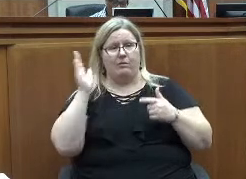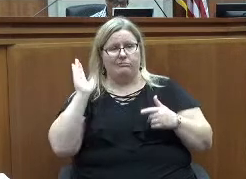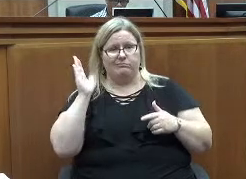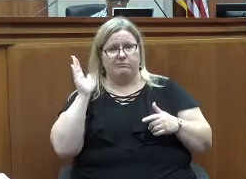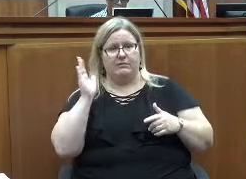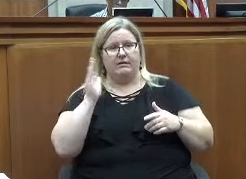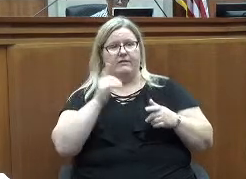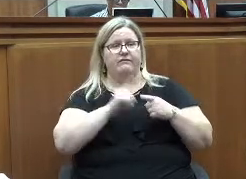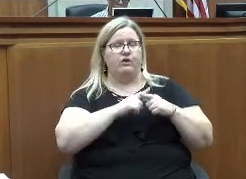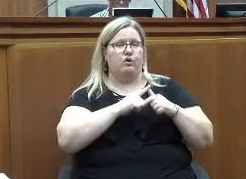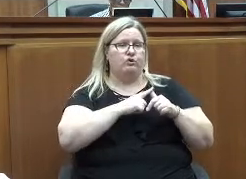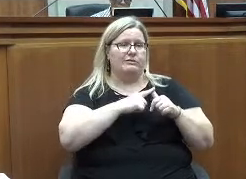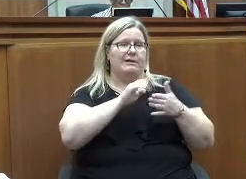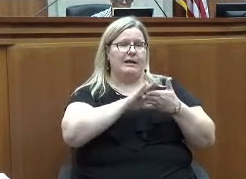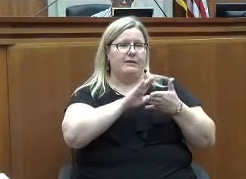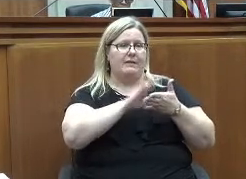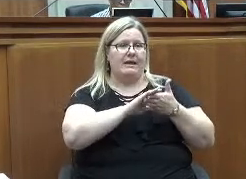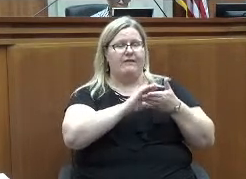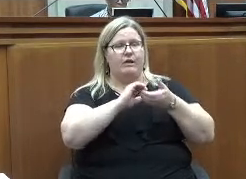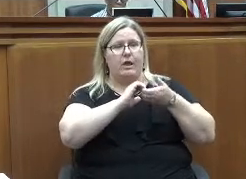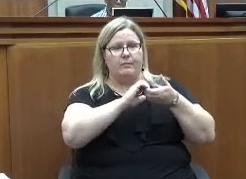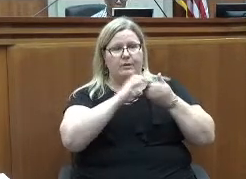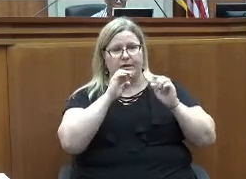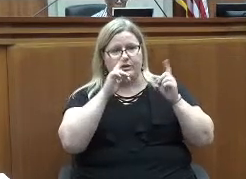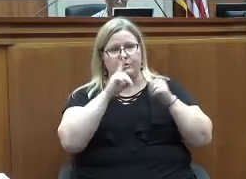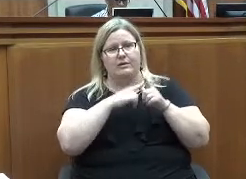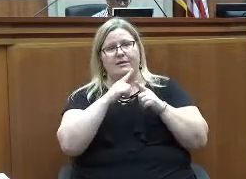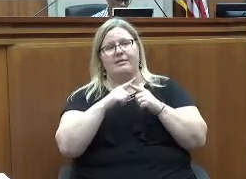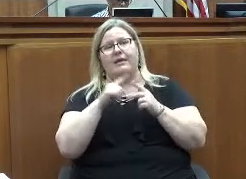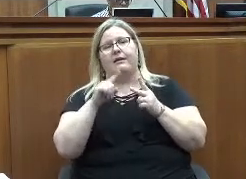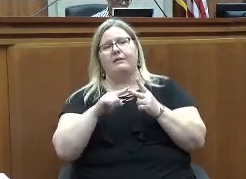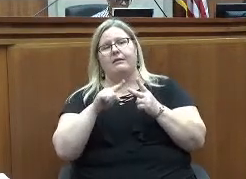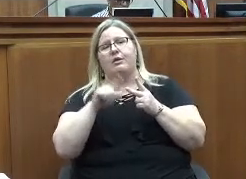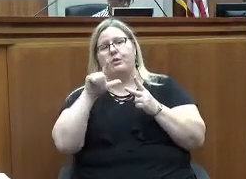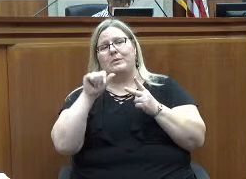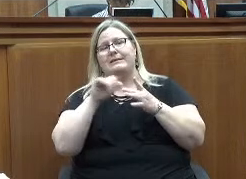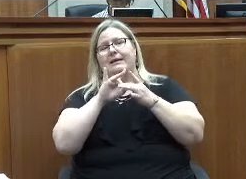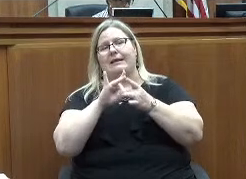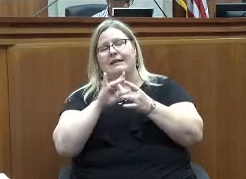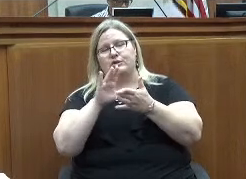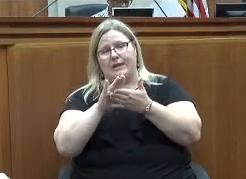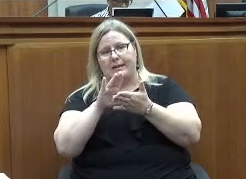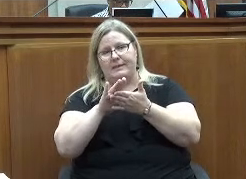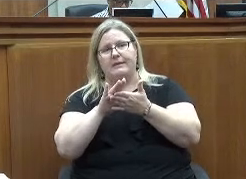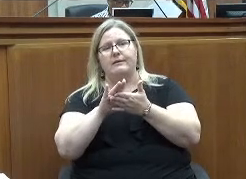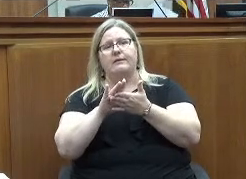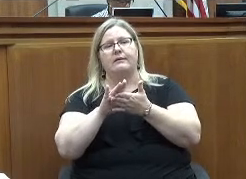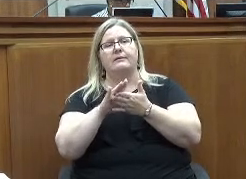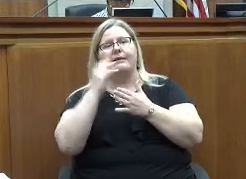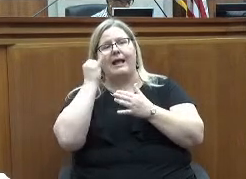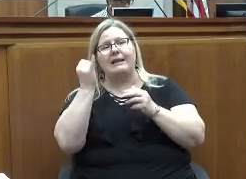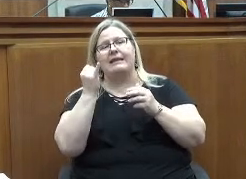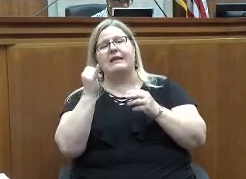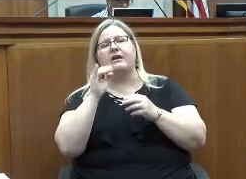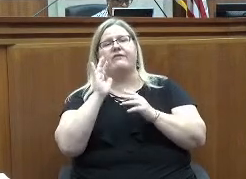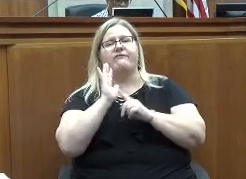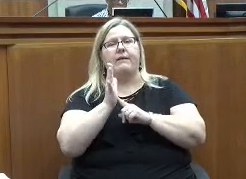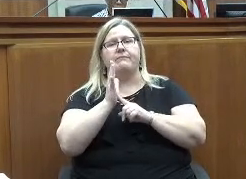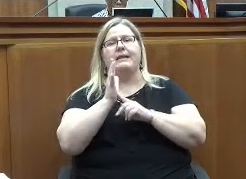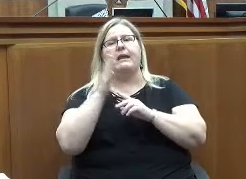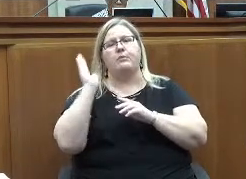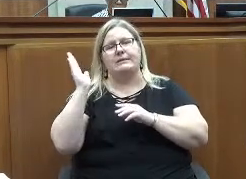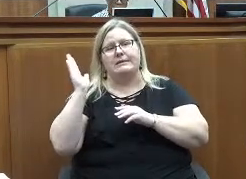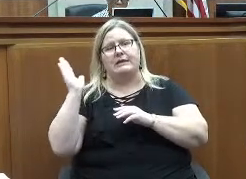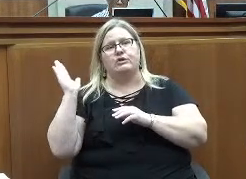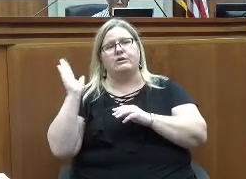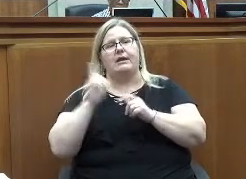is the Academy of Collaborative Education, and then they will be followed by Louisiana Connections Academy. The idea here is 5-minute